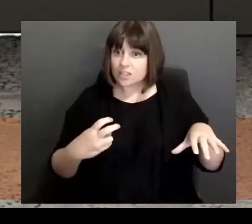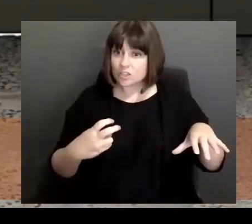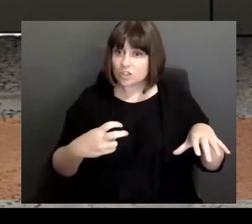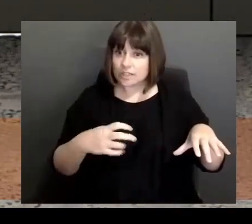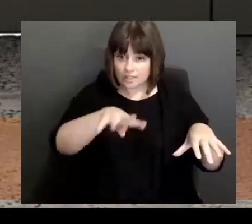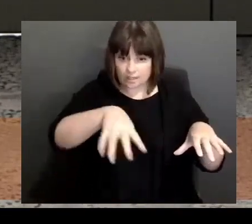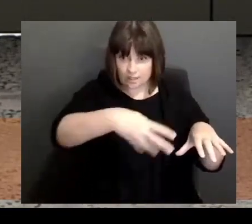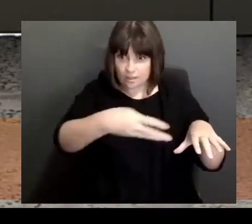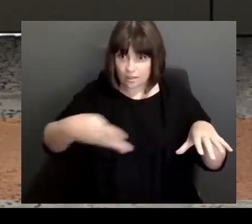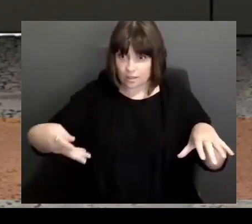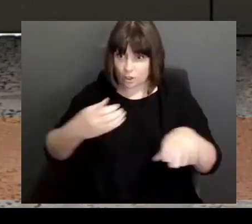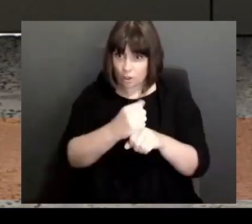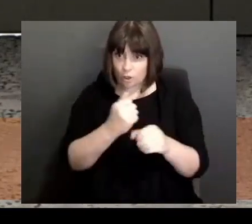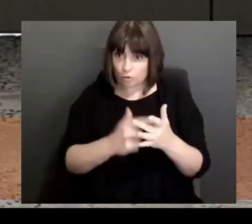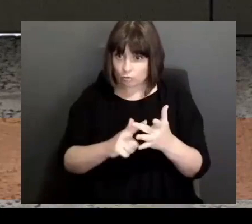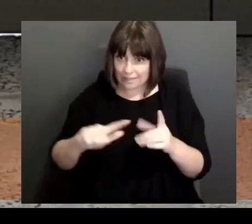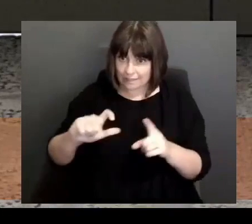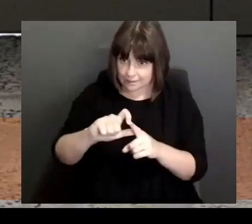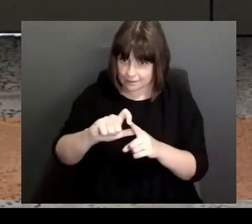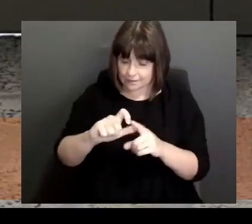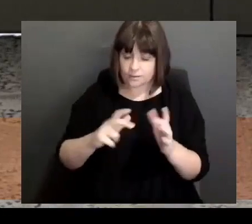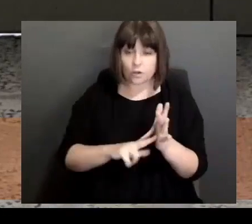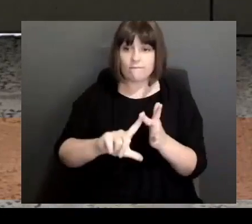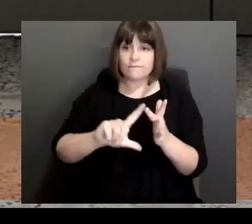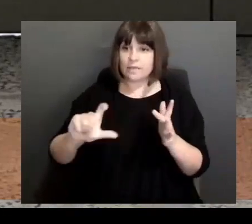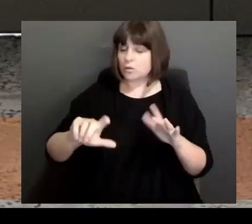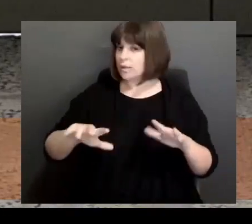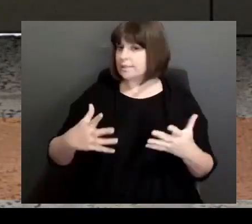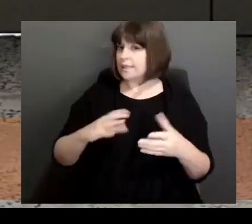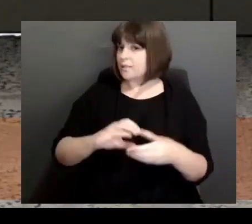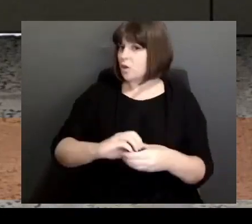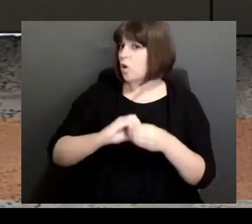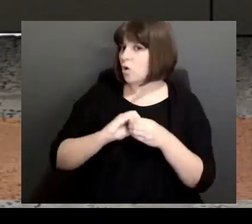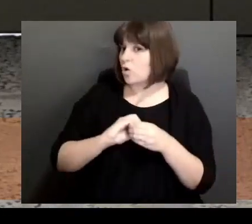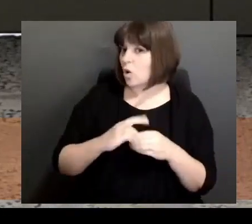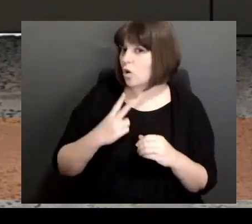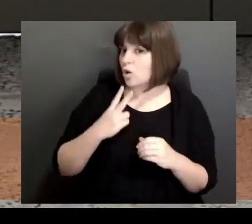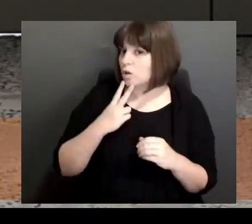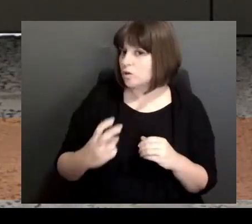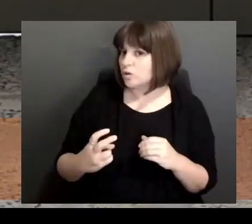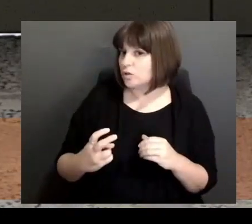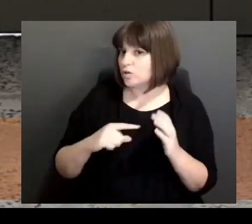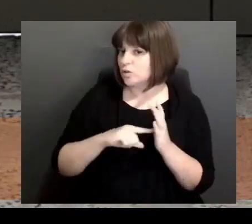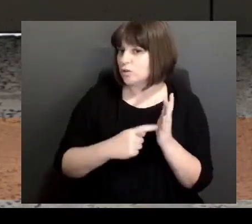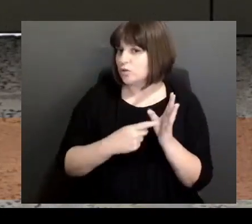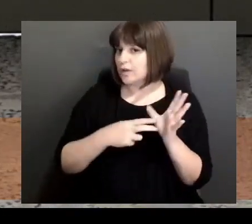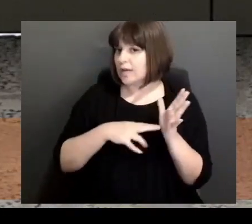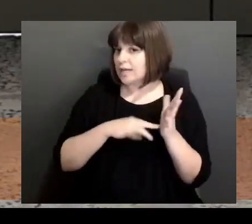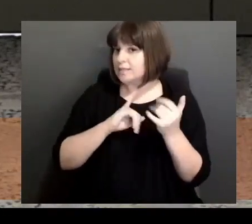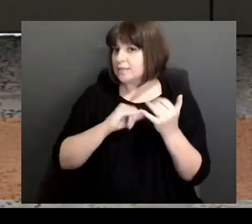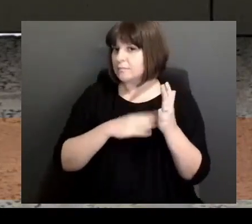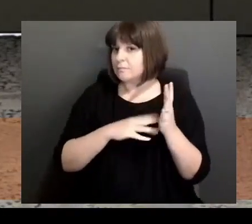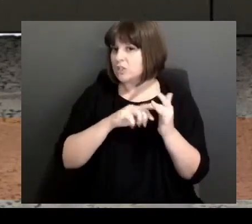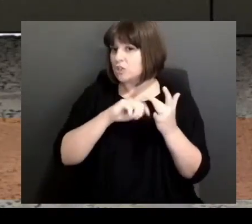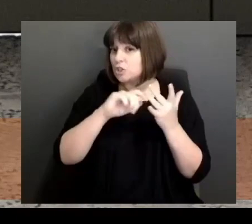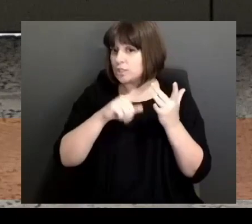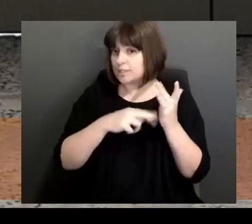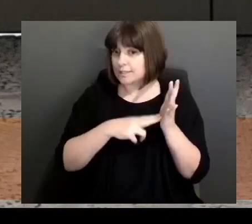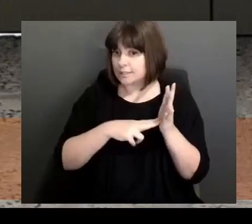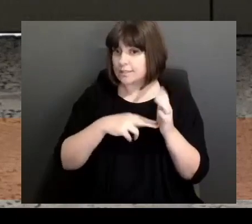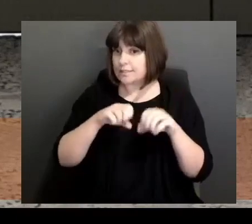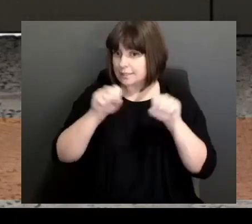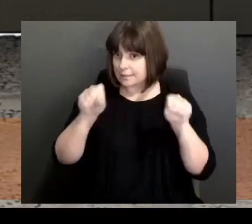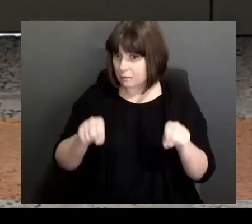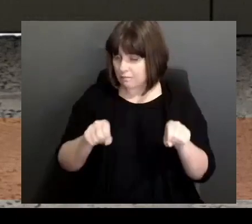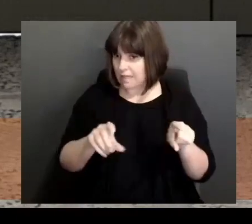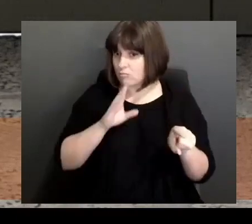Victoria is not the owner of the electricity transmission system, is it? That's privately owned. That's correct. So